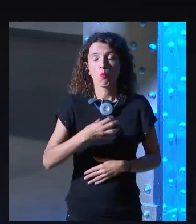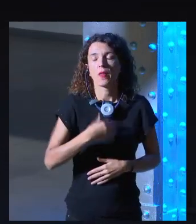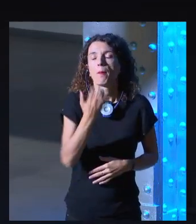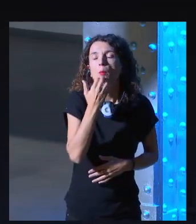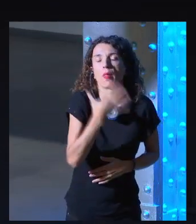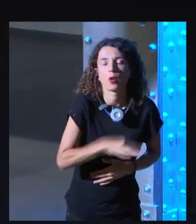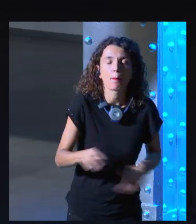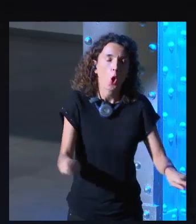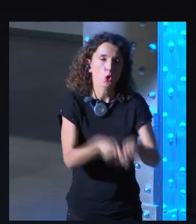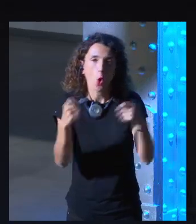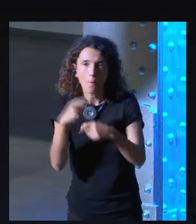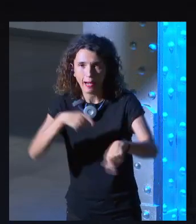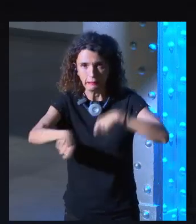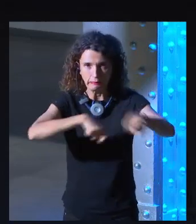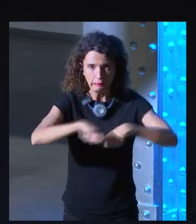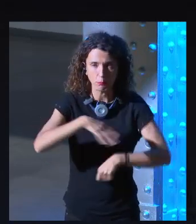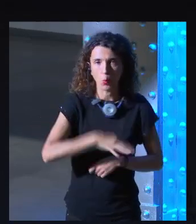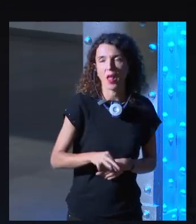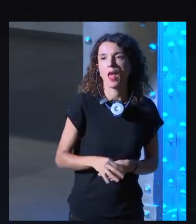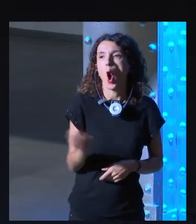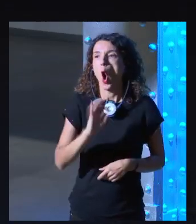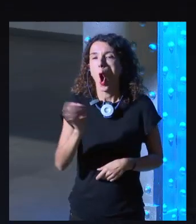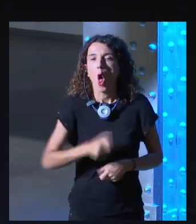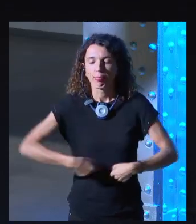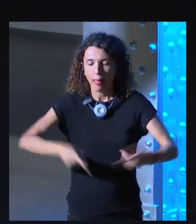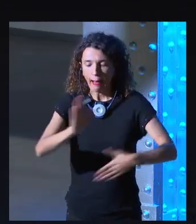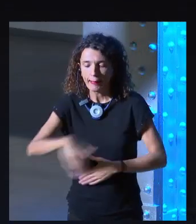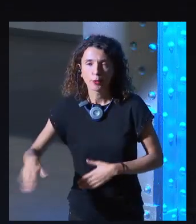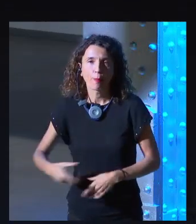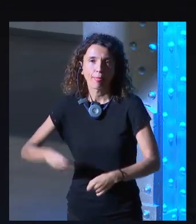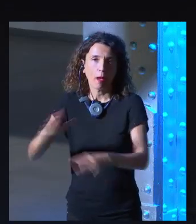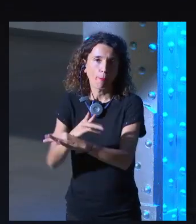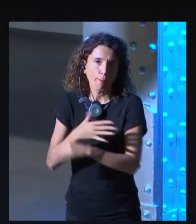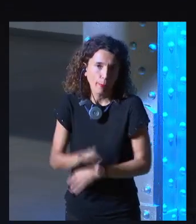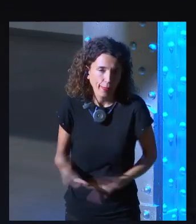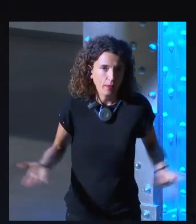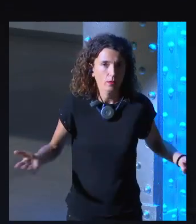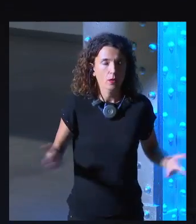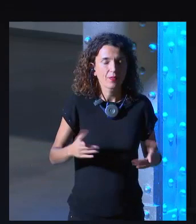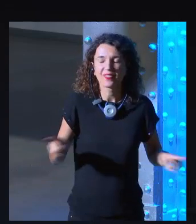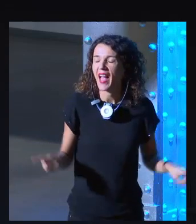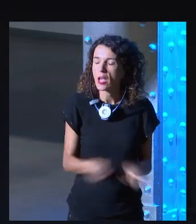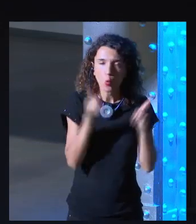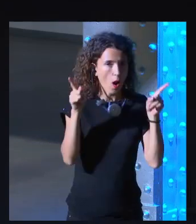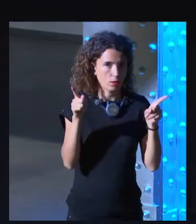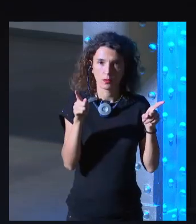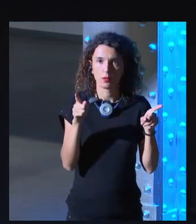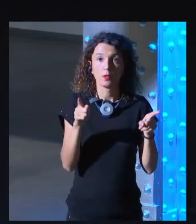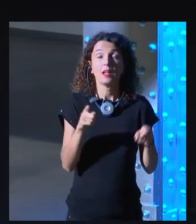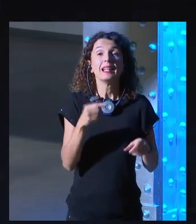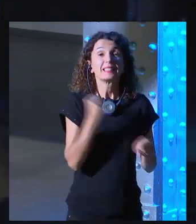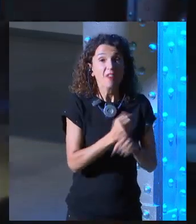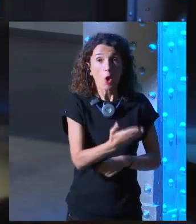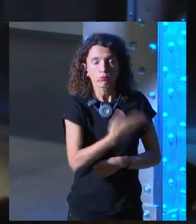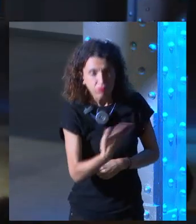some children at school for their hamster cages, whatever, but get rid of it. Thank you. Now I can say, I'm